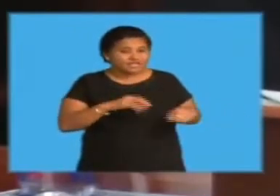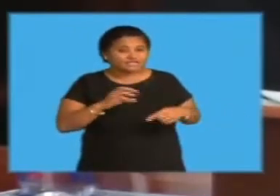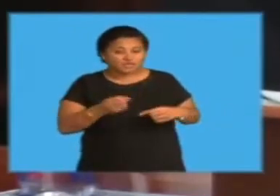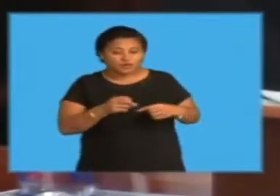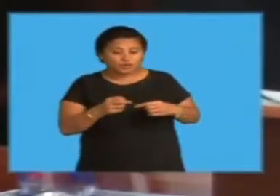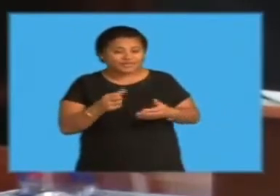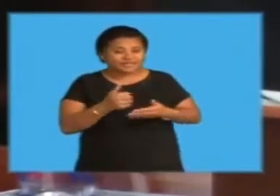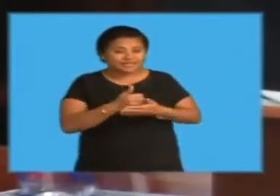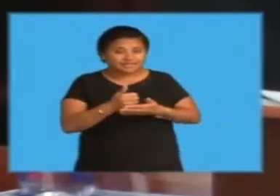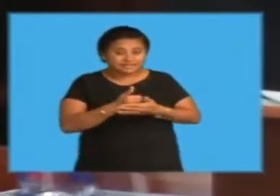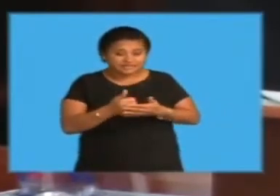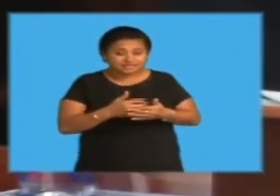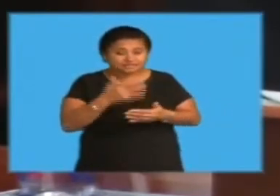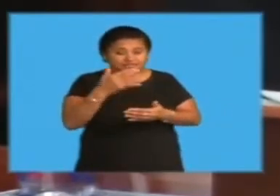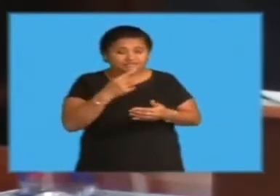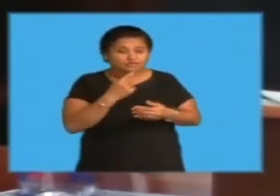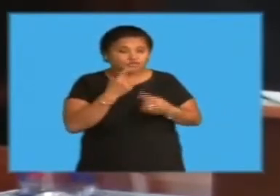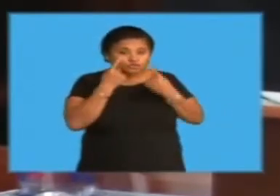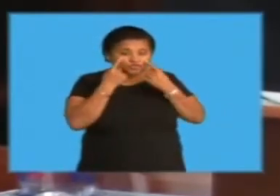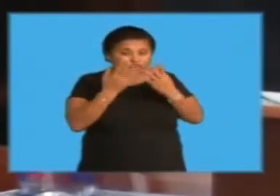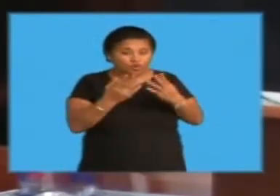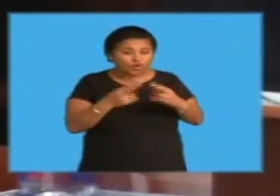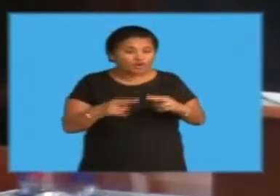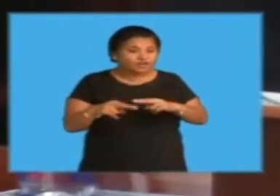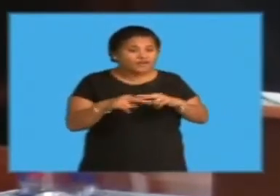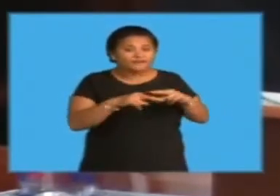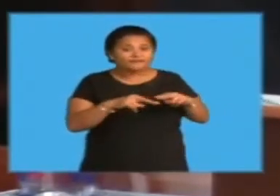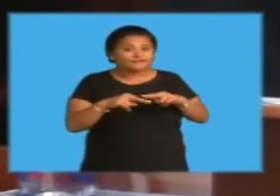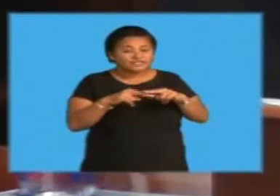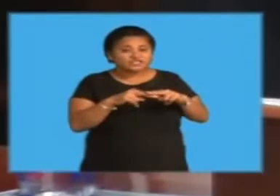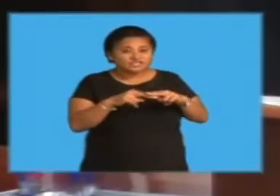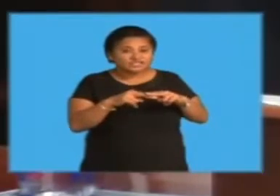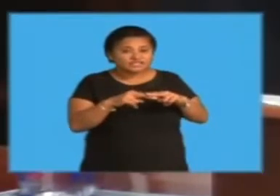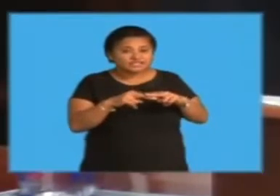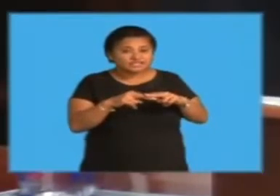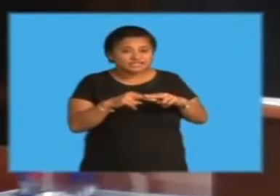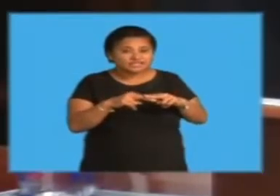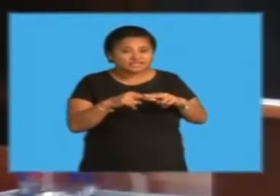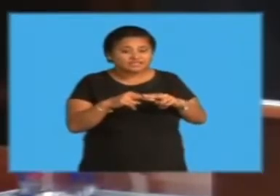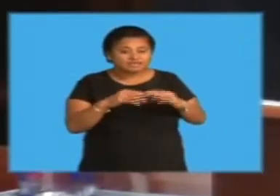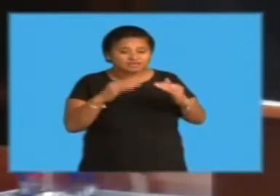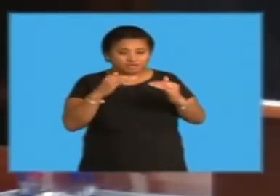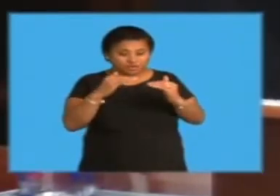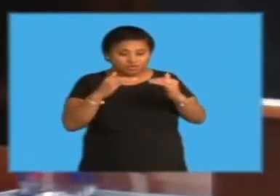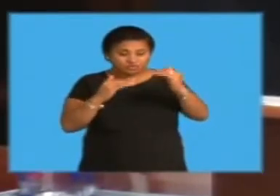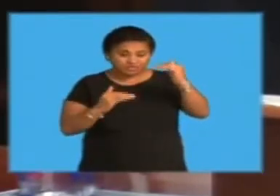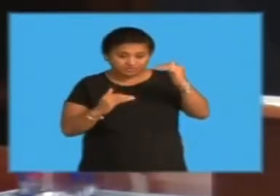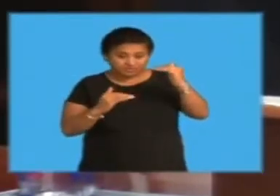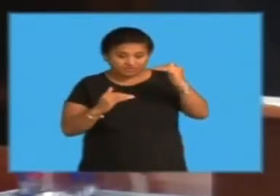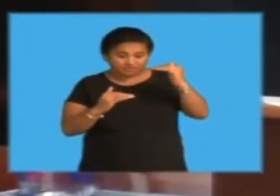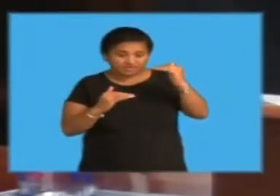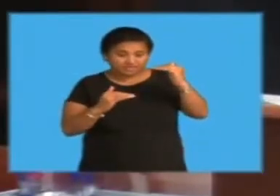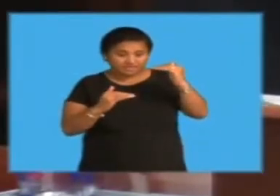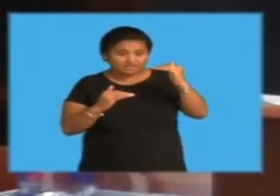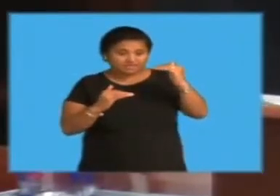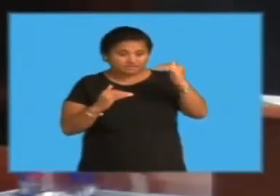region where inequality has in fact decreased. The latest unemployment figures show that it has been the